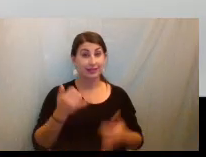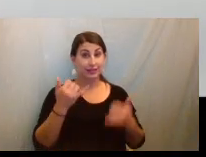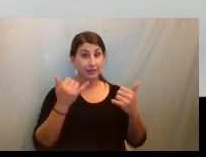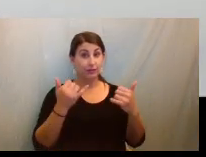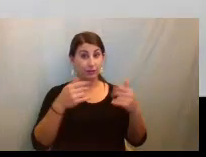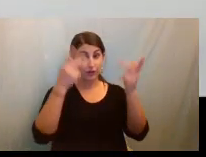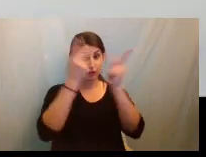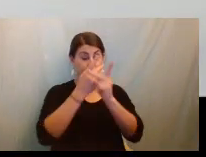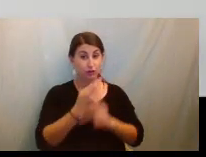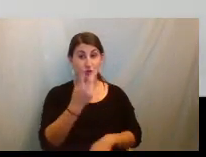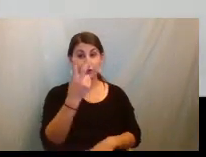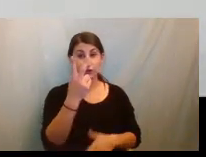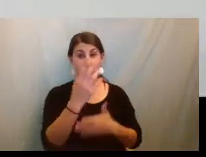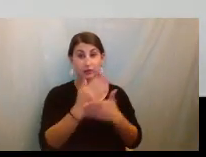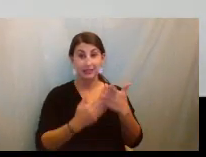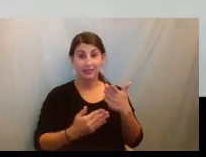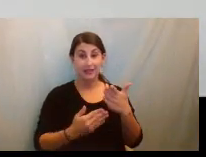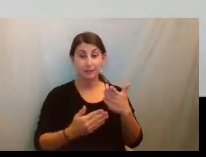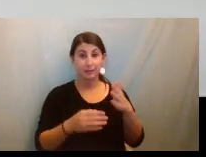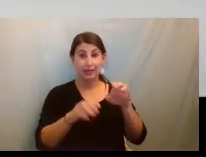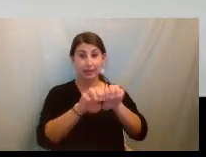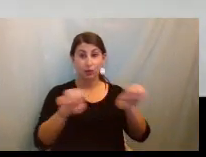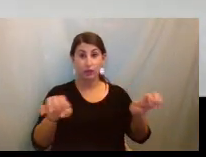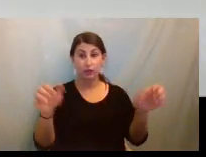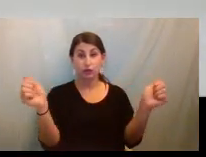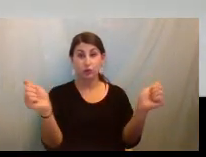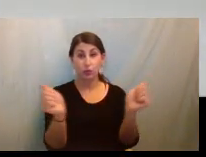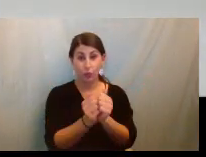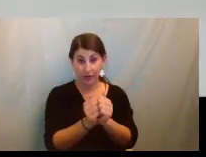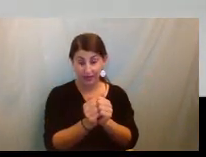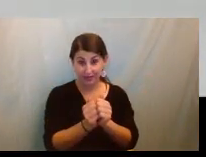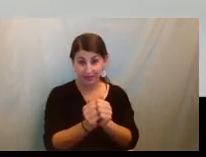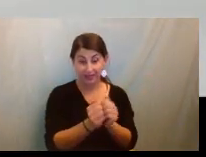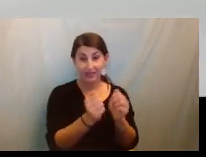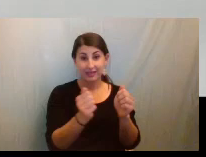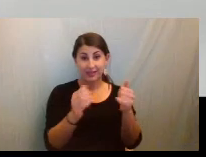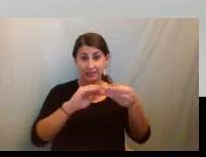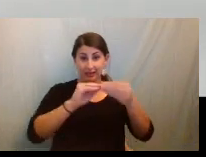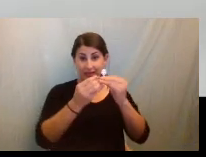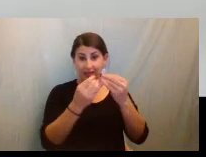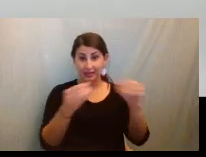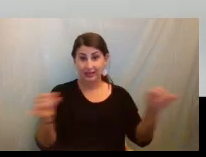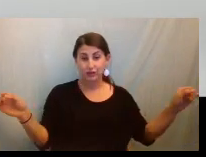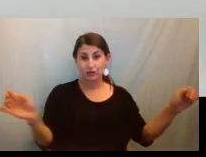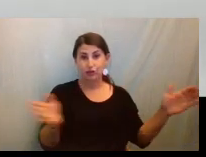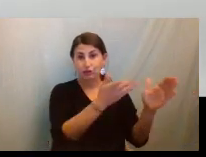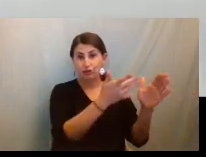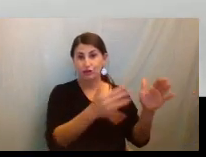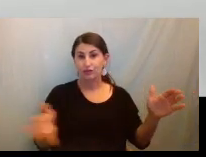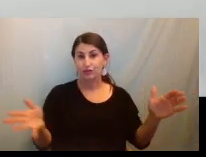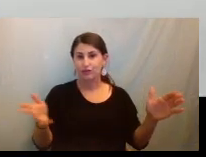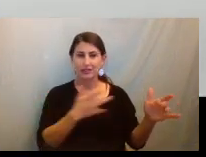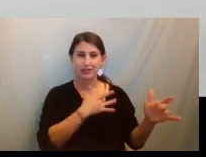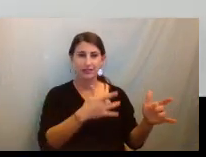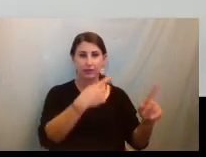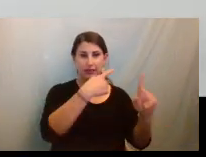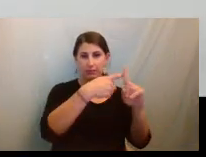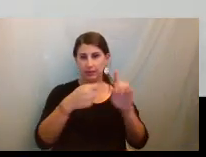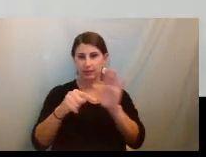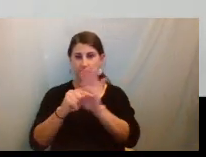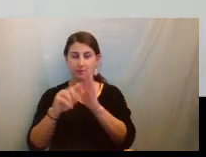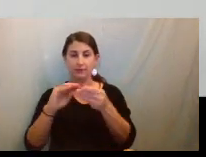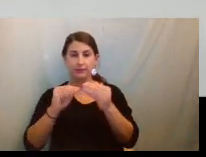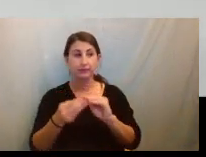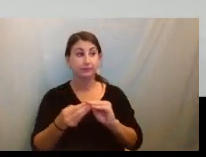We are going to solve two-step equations with integers. We're dealing mainly with positive numbers. All right, now we're going to